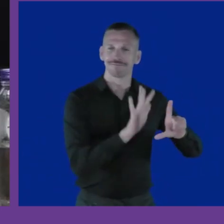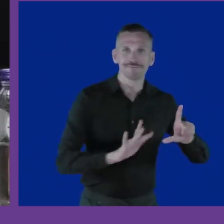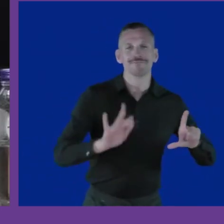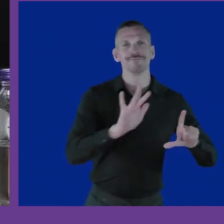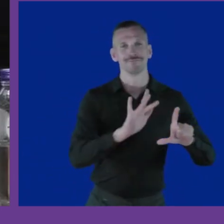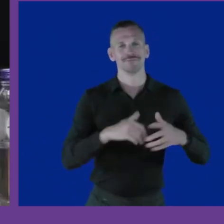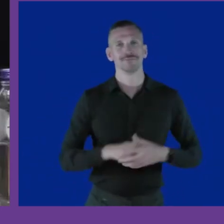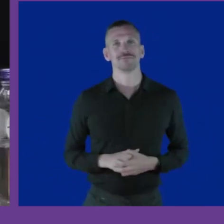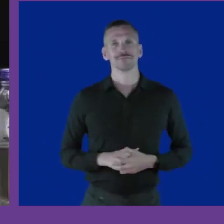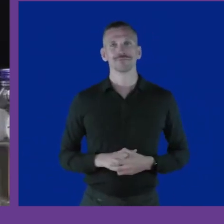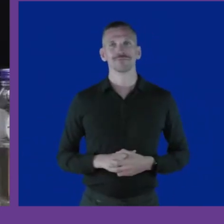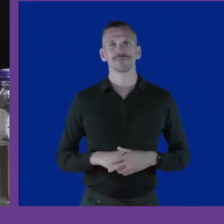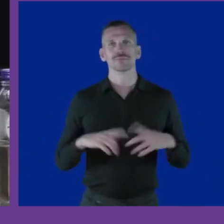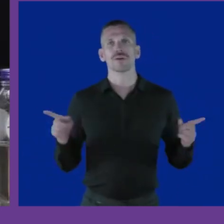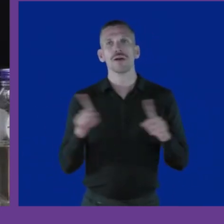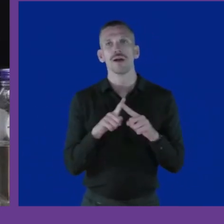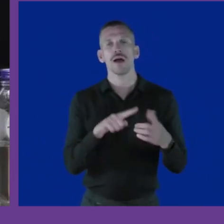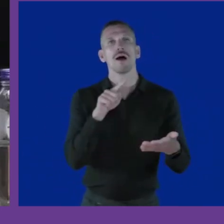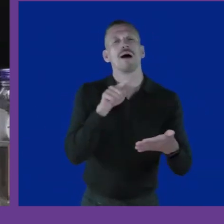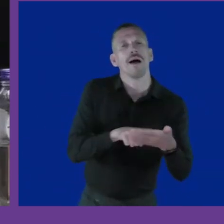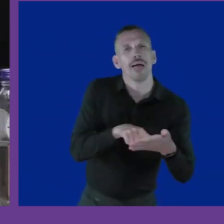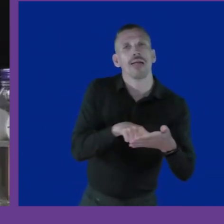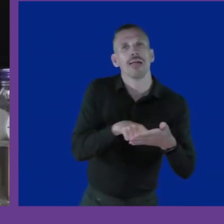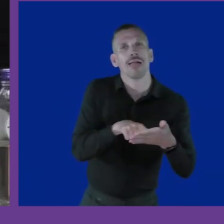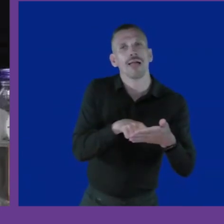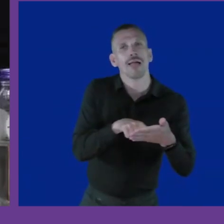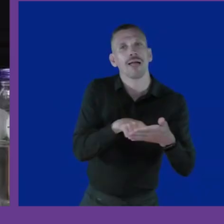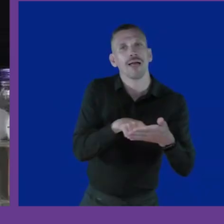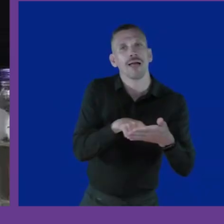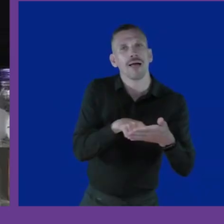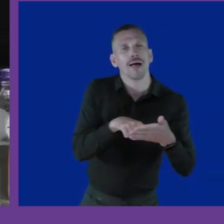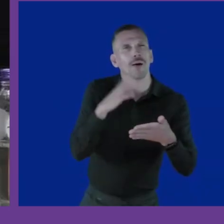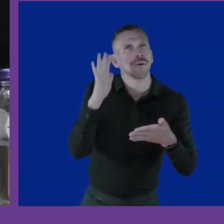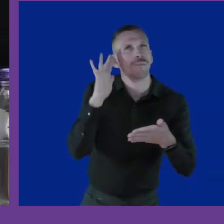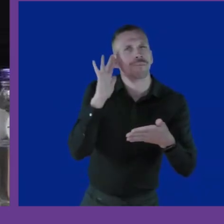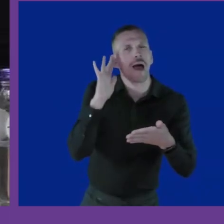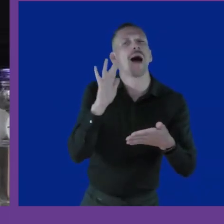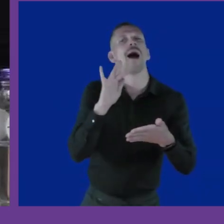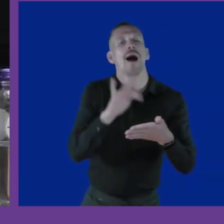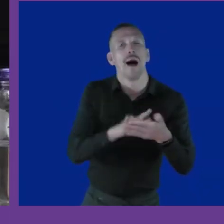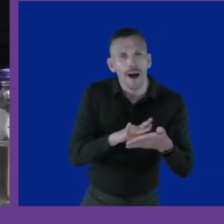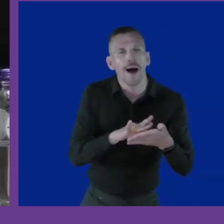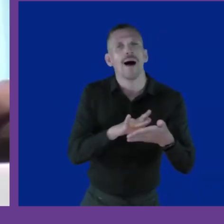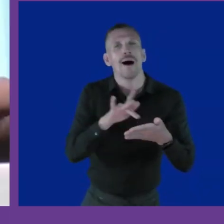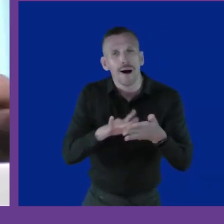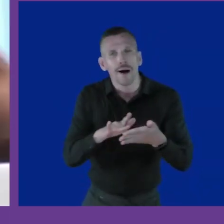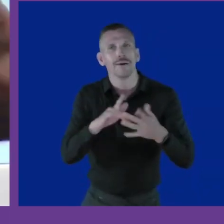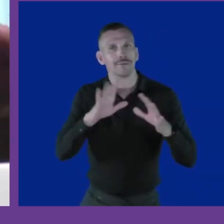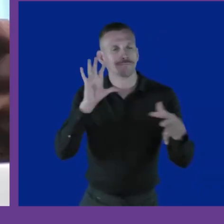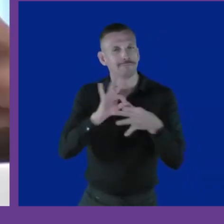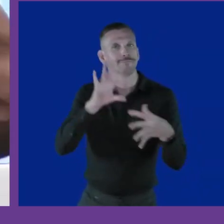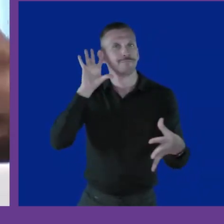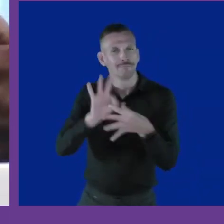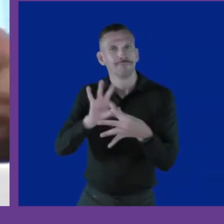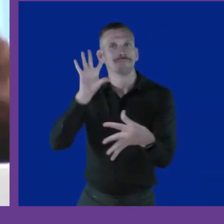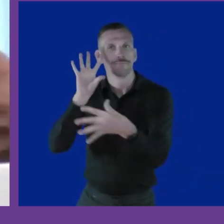hold their finger a little bit longer, well, the worst thing that happens is that it reads the thing, you know. And you can still continue